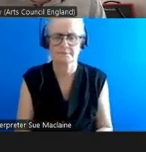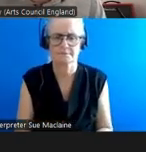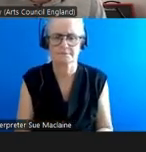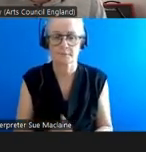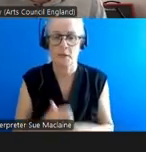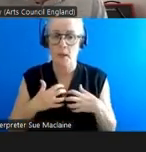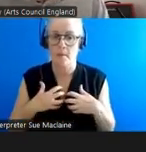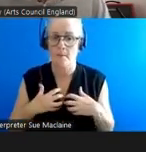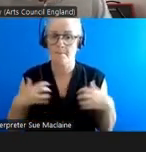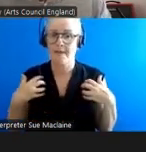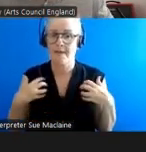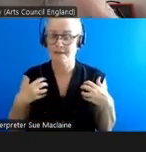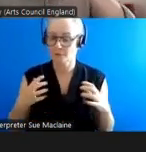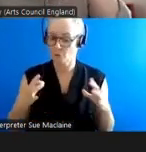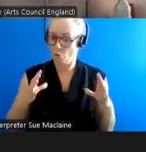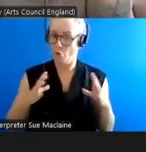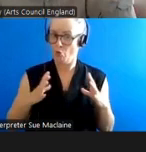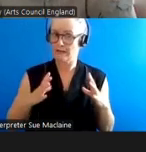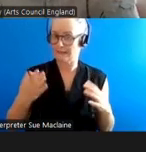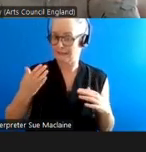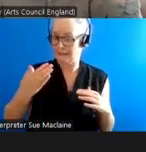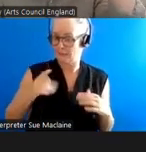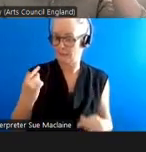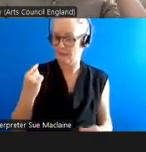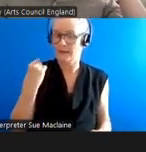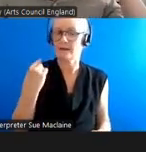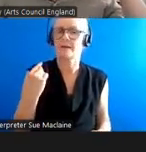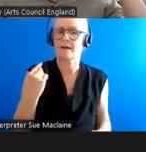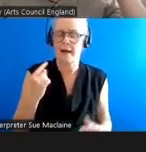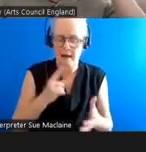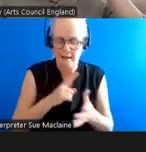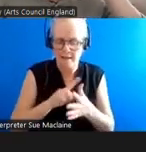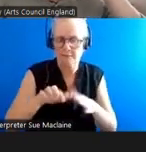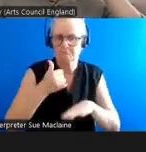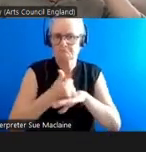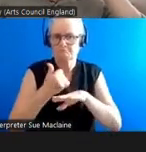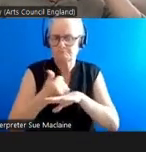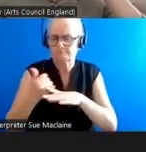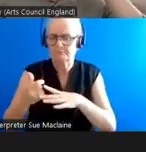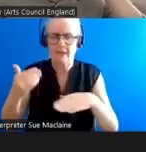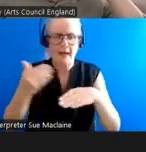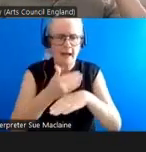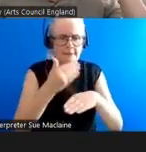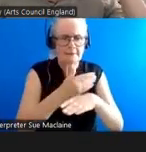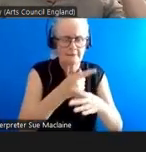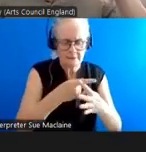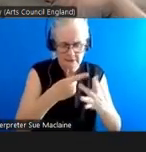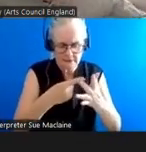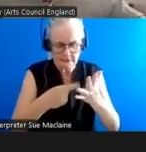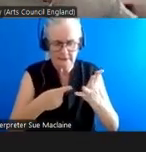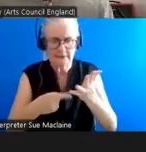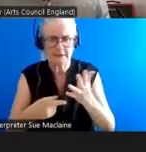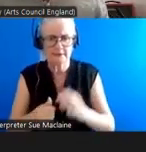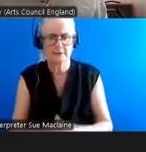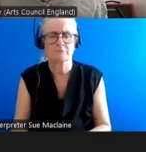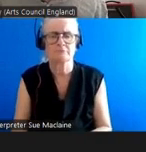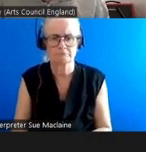really beginning to be a set of activities which are strong and moving out